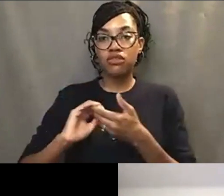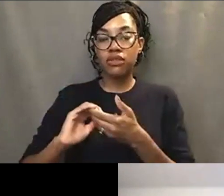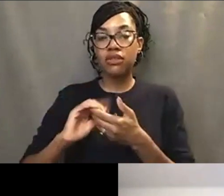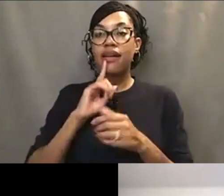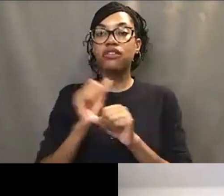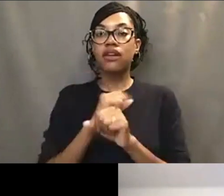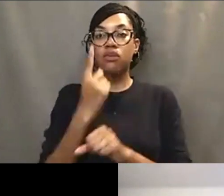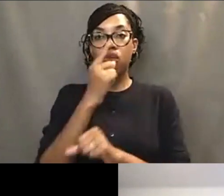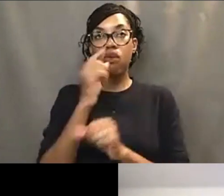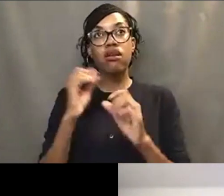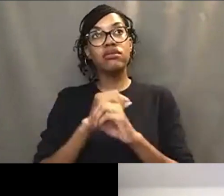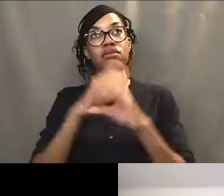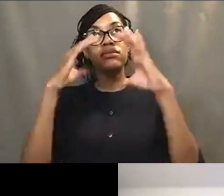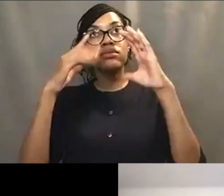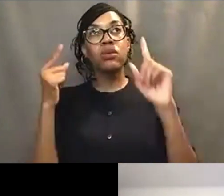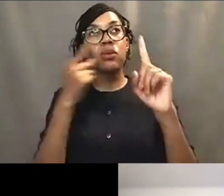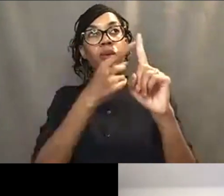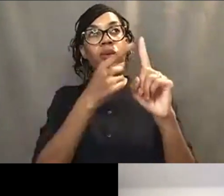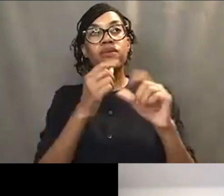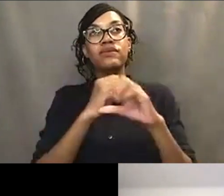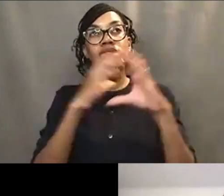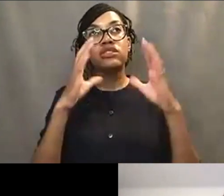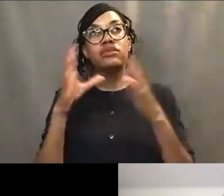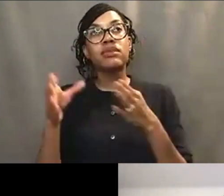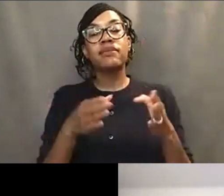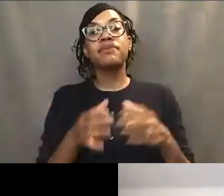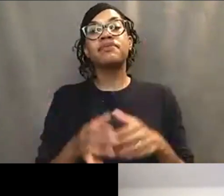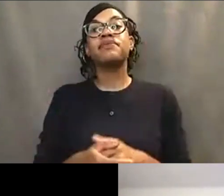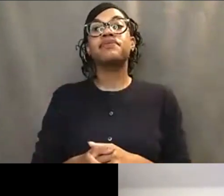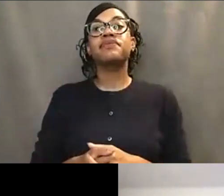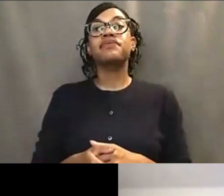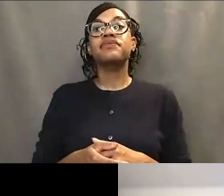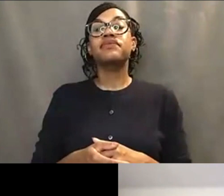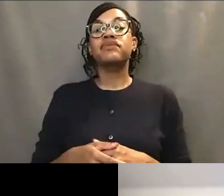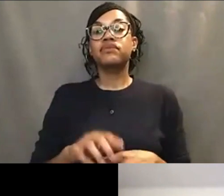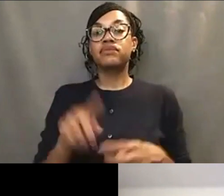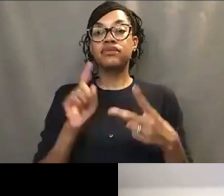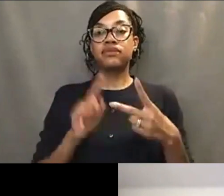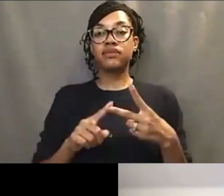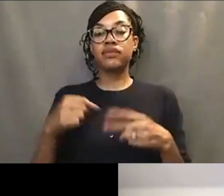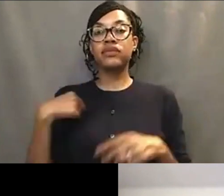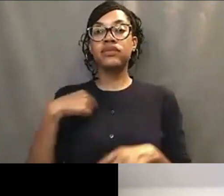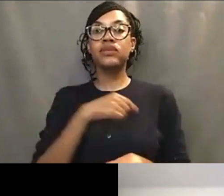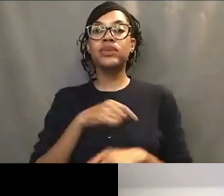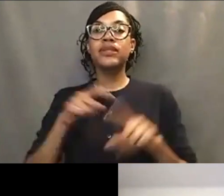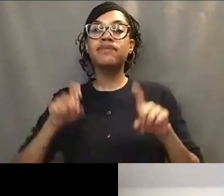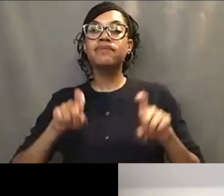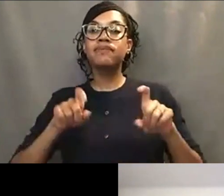and plan. We experimented with building a